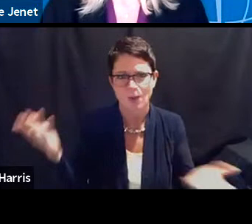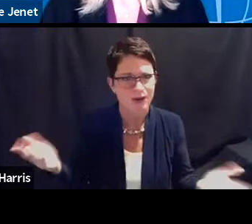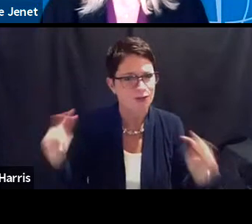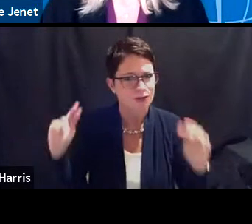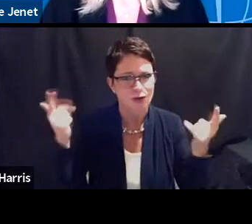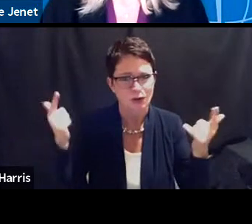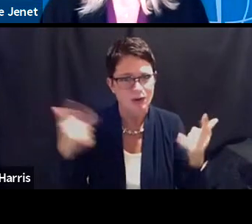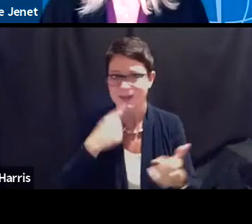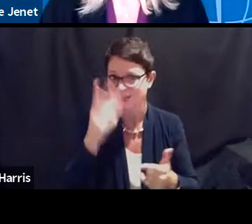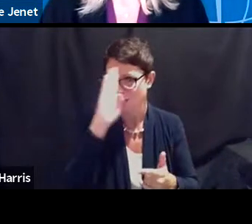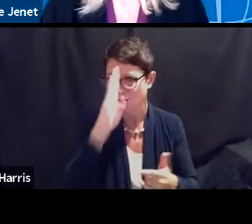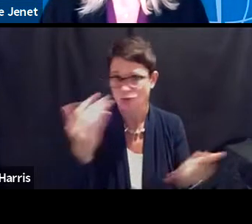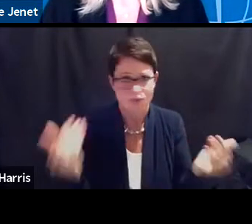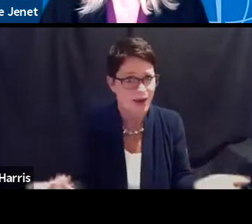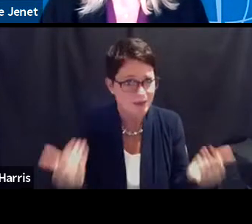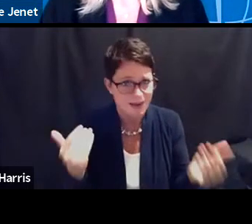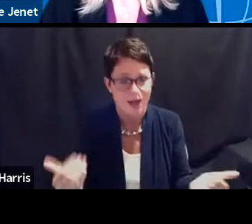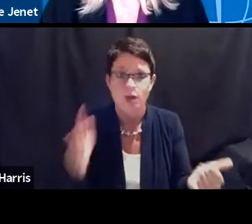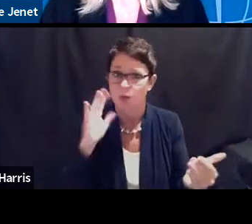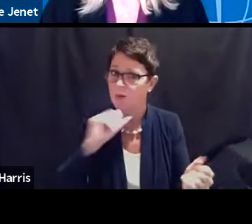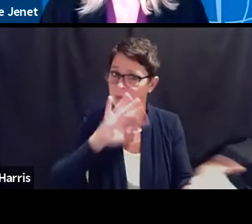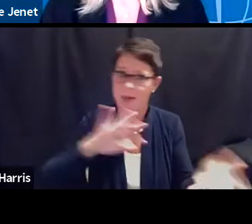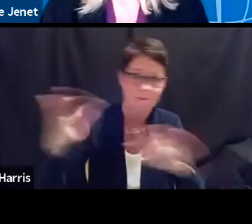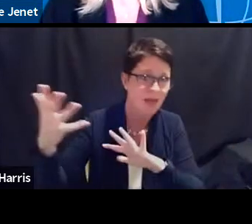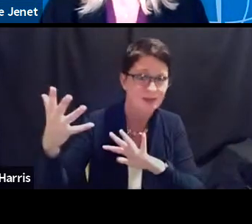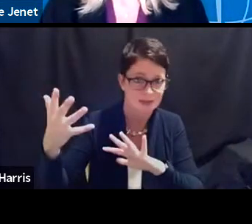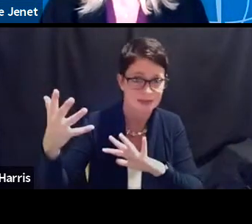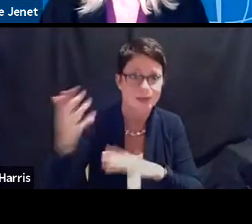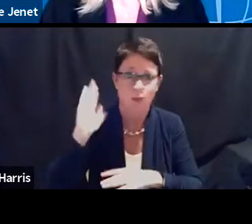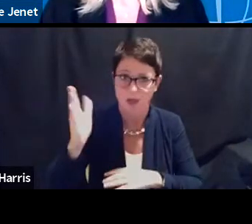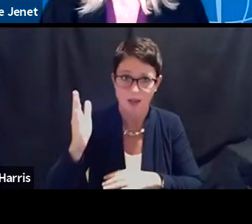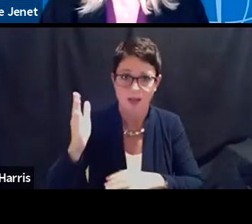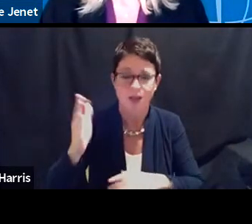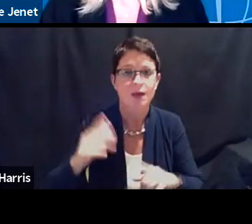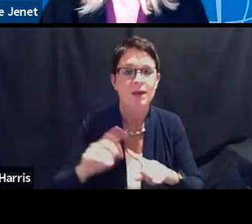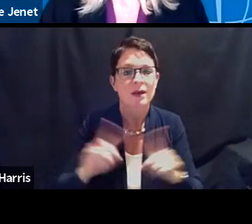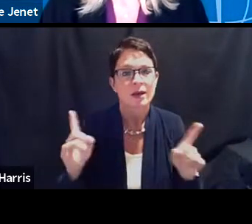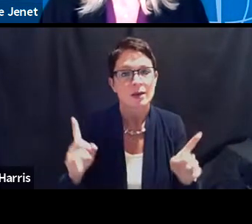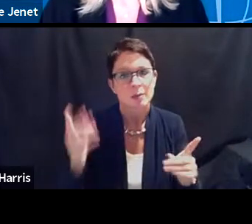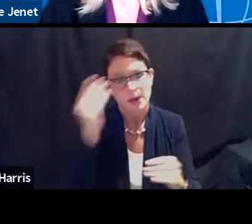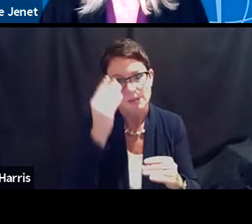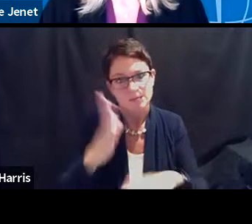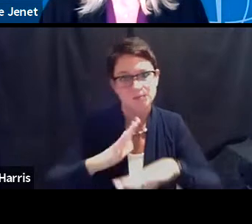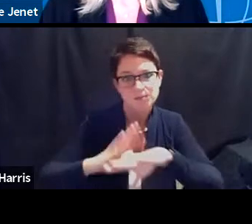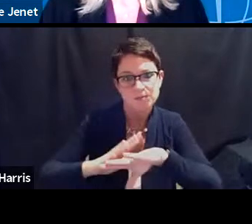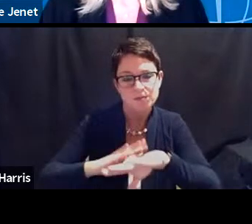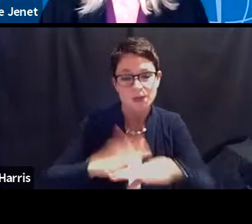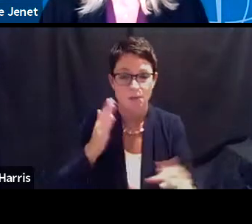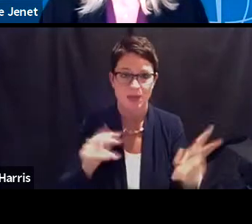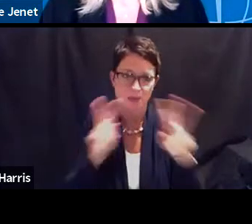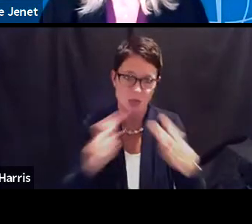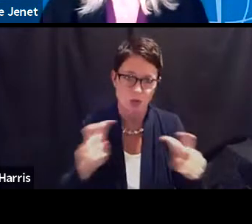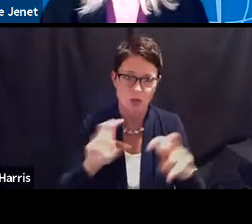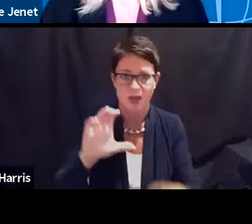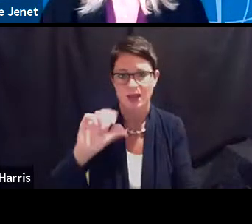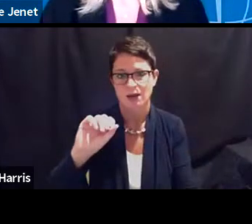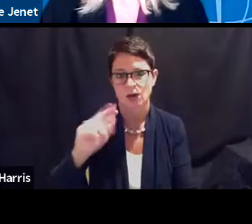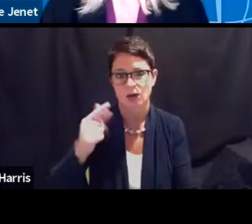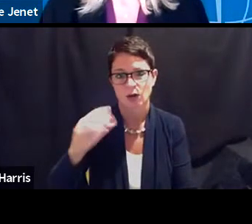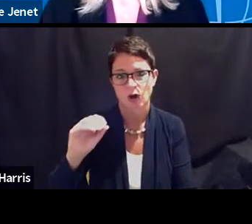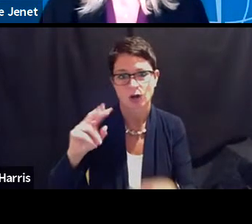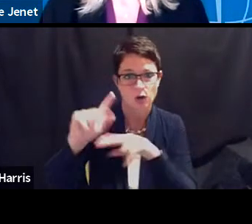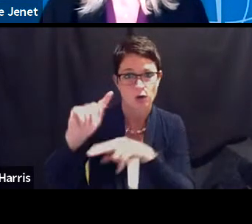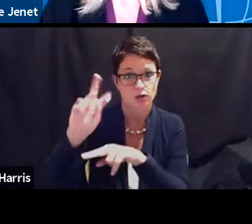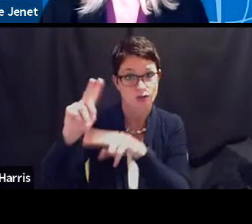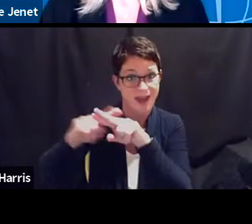tell you that right now. It's going to be a disaster in the making. So what I would suggest is maybe look at those cargo tracks. I think that's